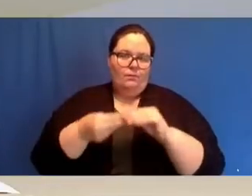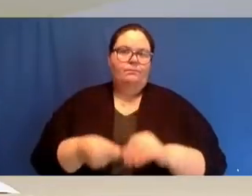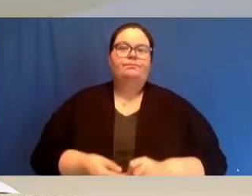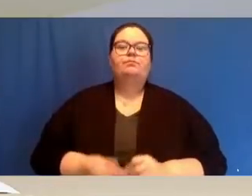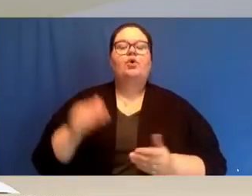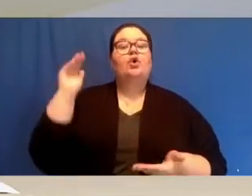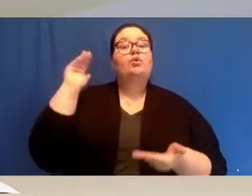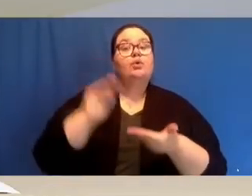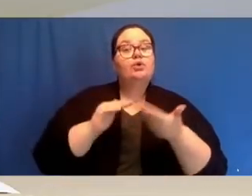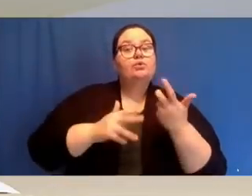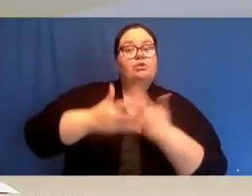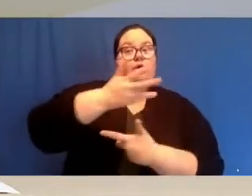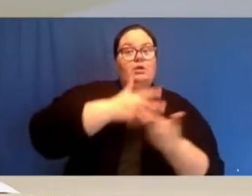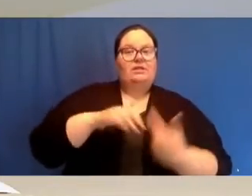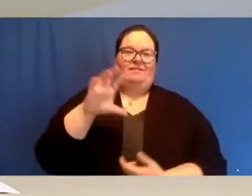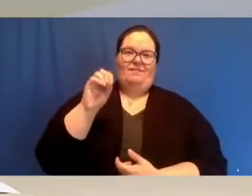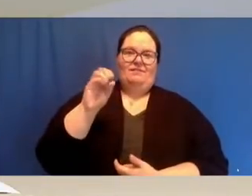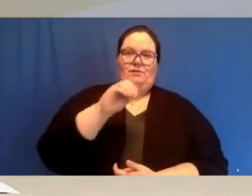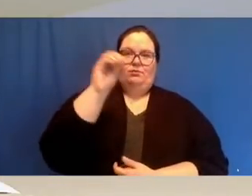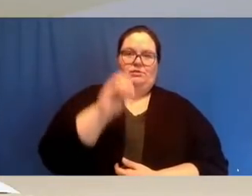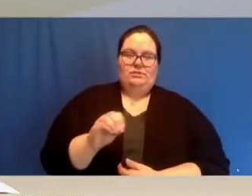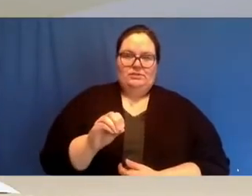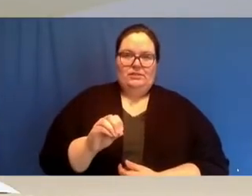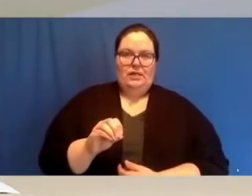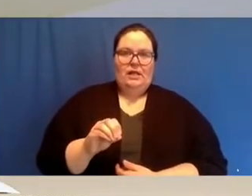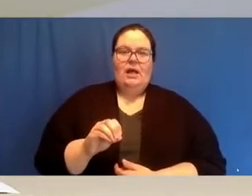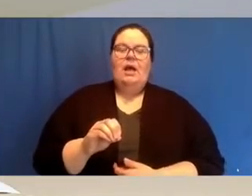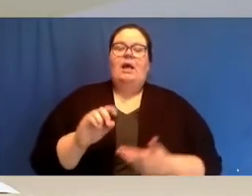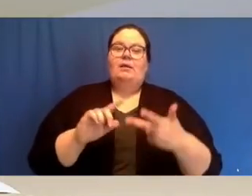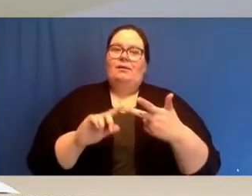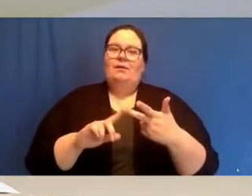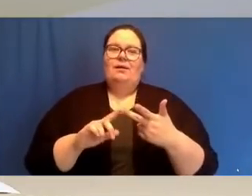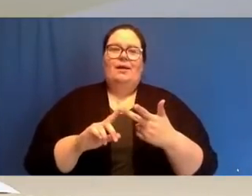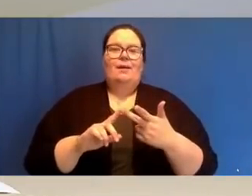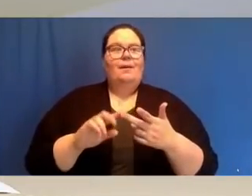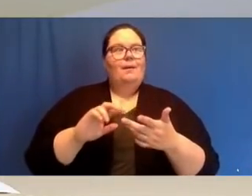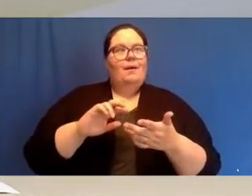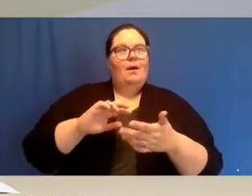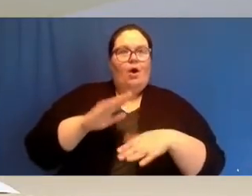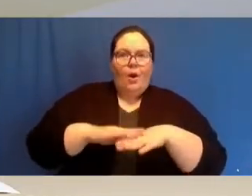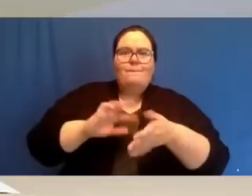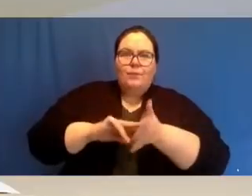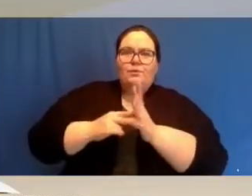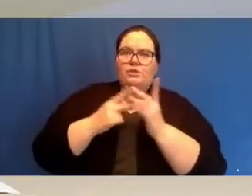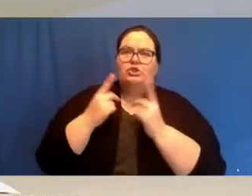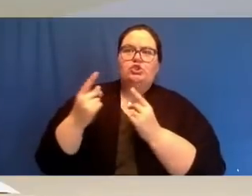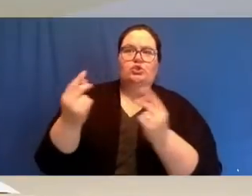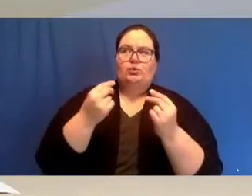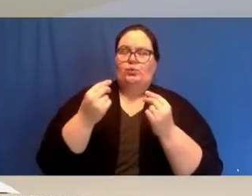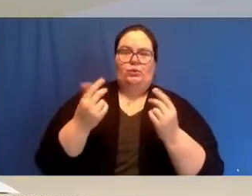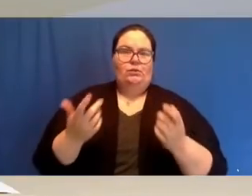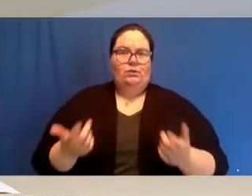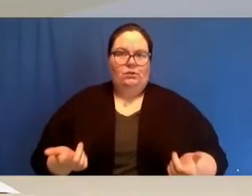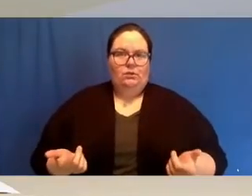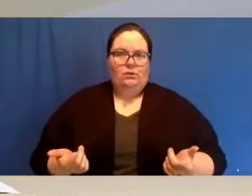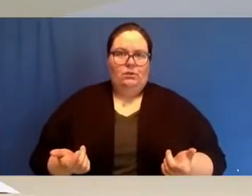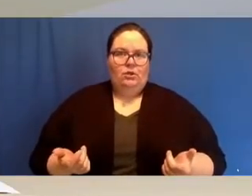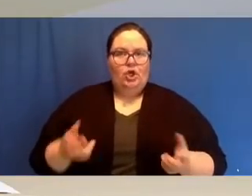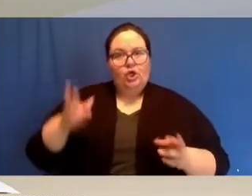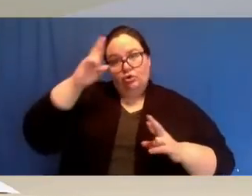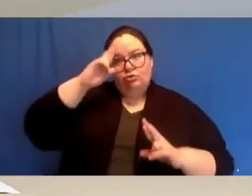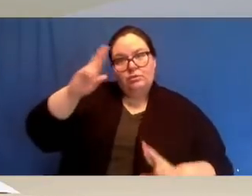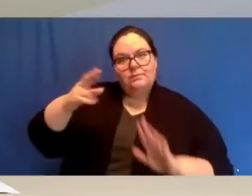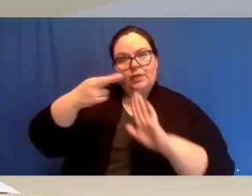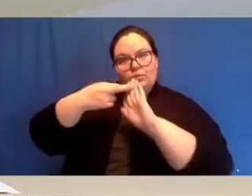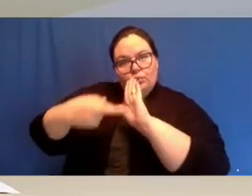your contacts by 50% and be intentional and purposeful about doing so. Respect public